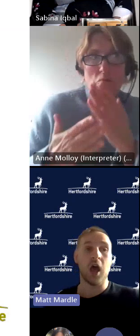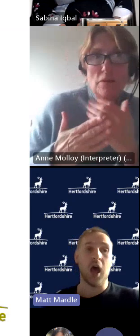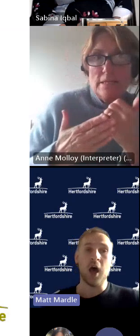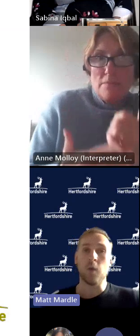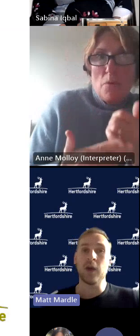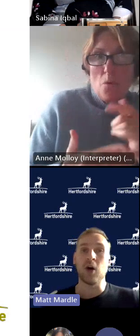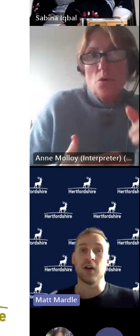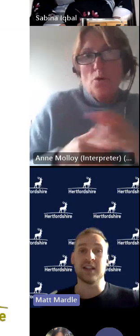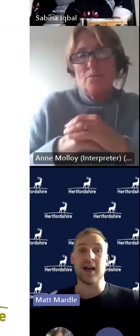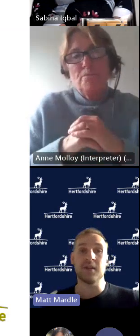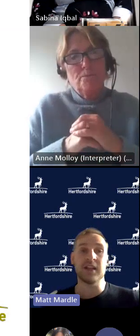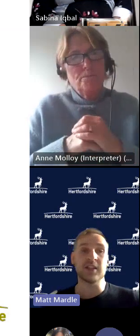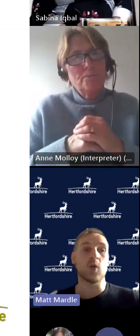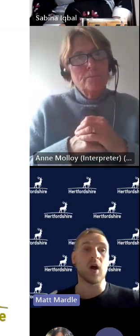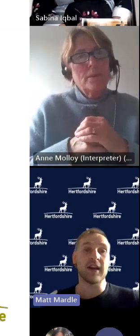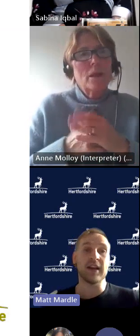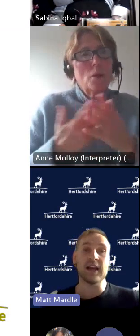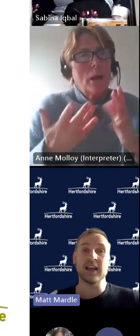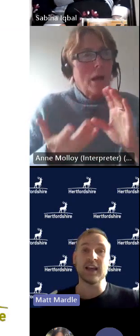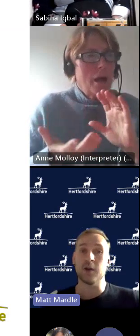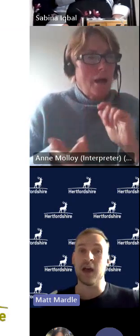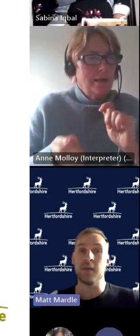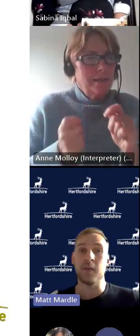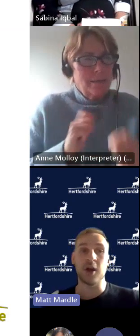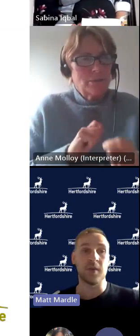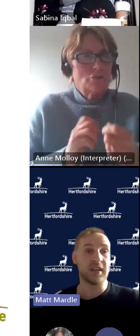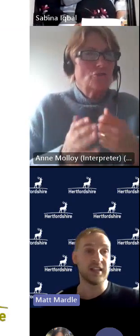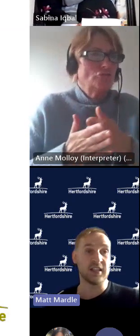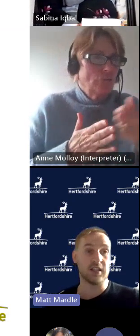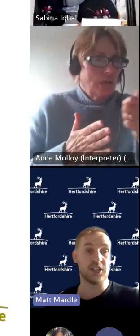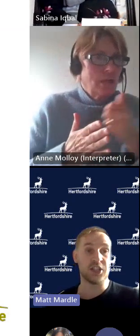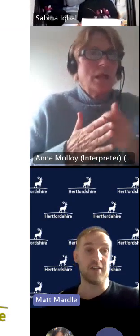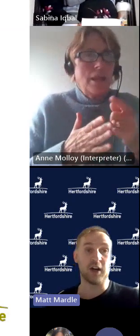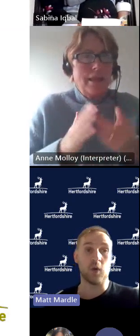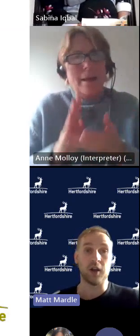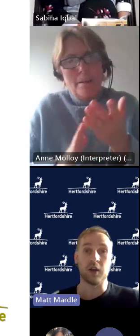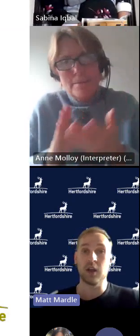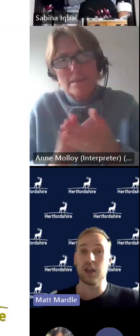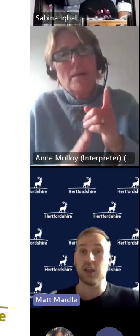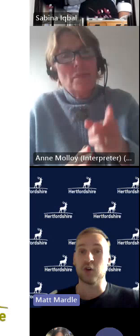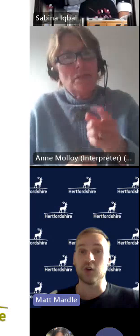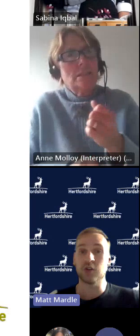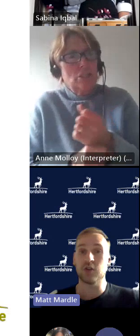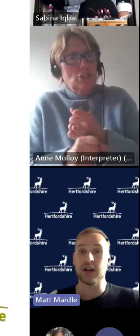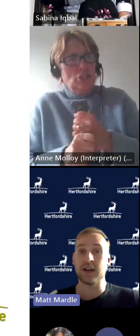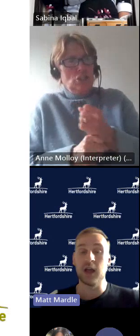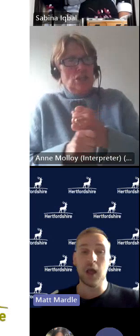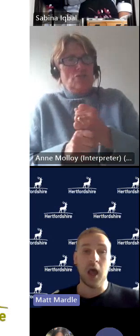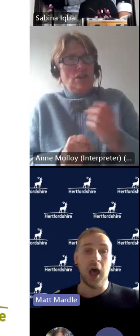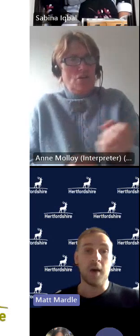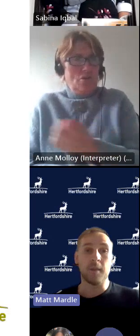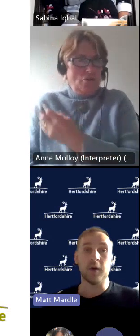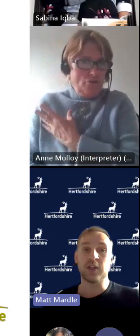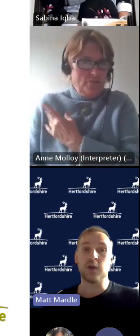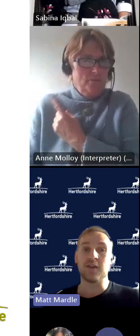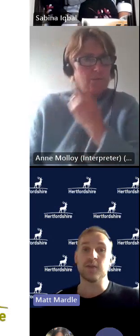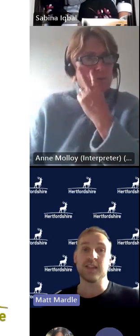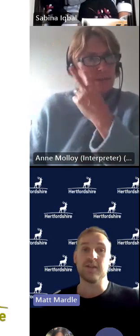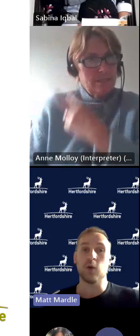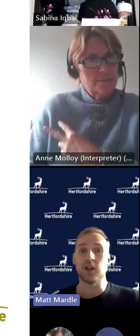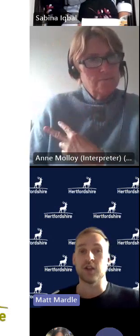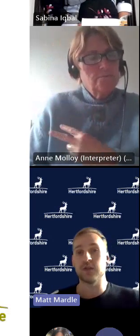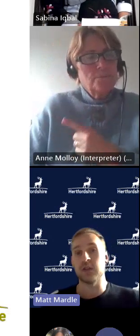you. We are adapting these quite regularly. So at the moment, this is the generic one that I've got on screen. But we